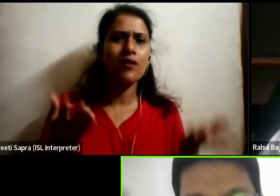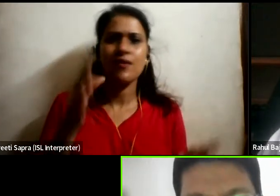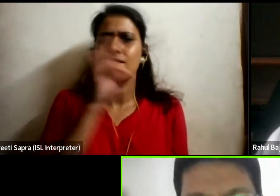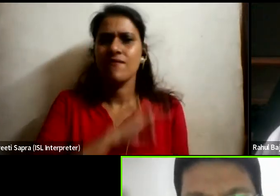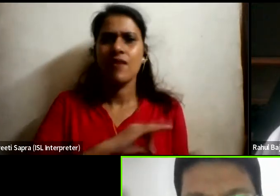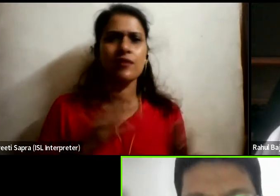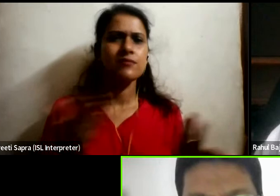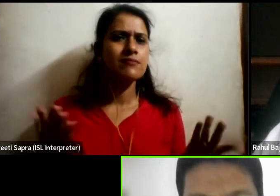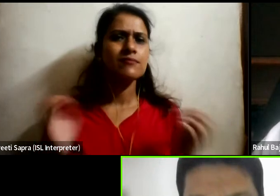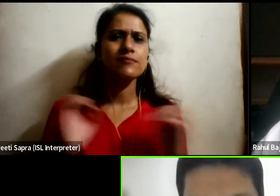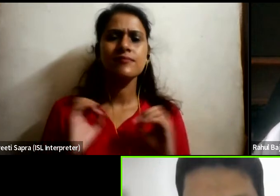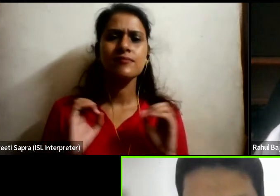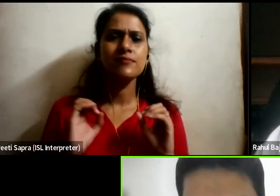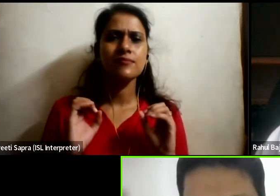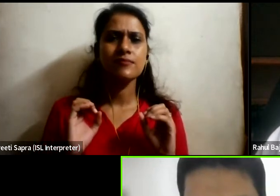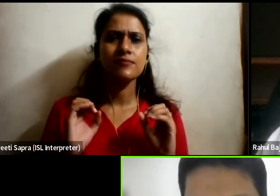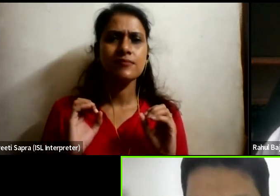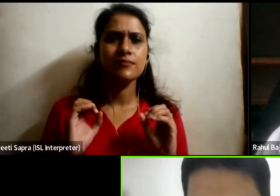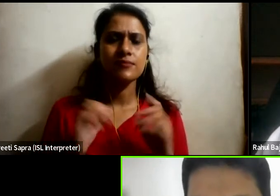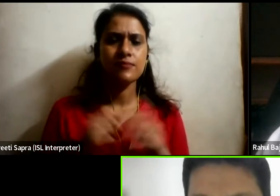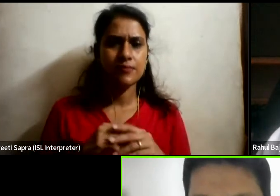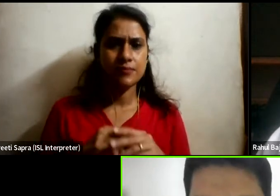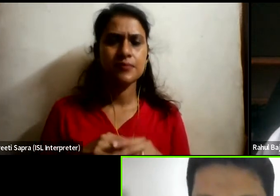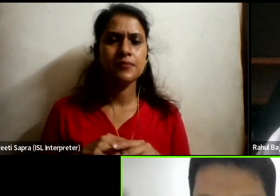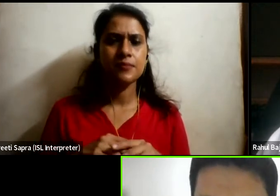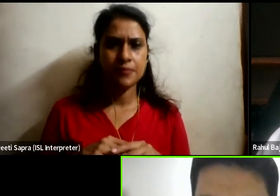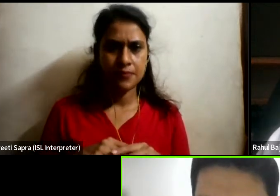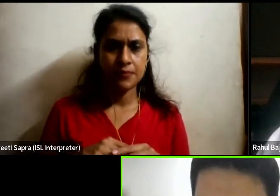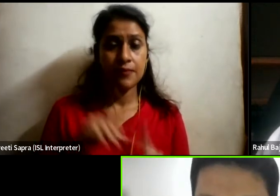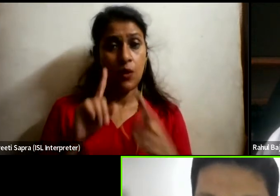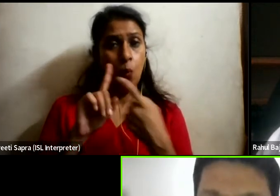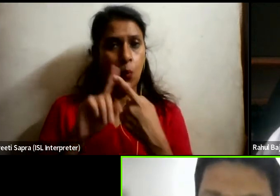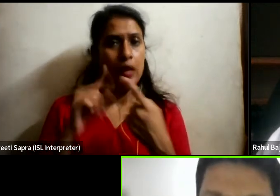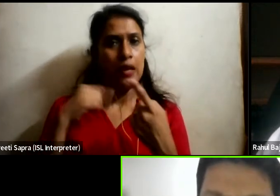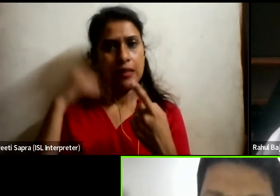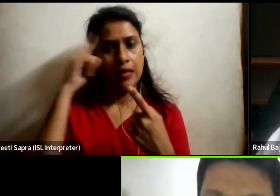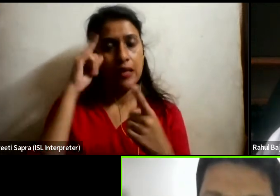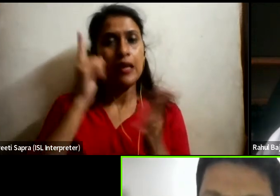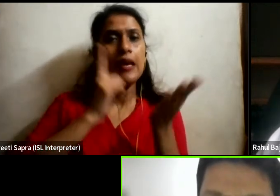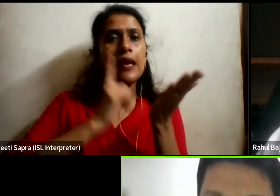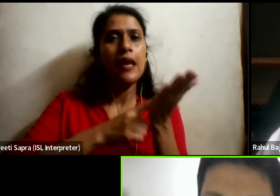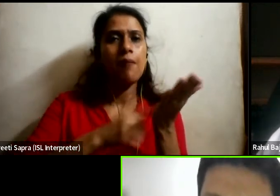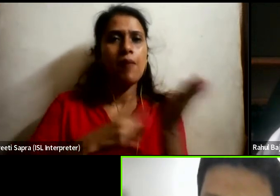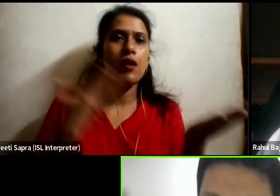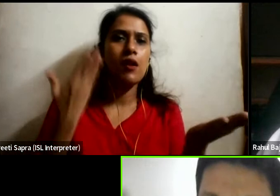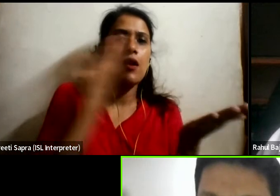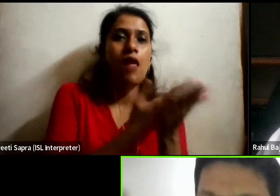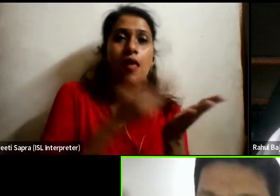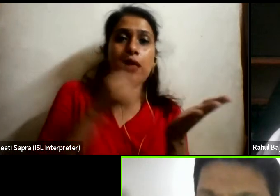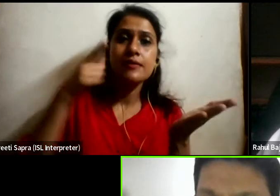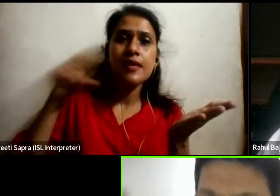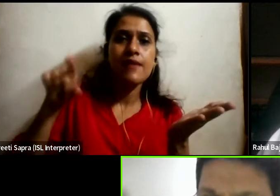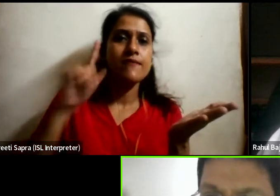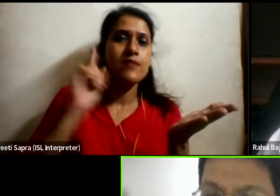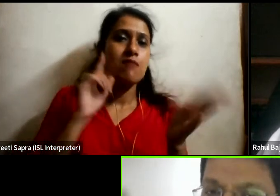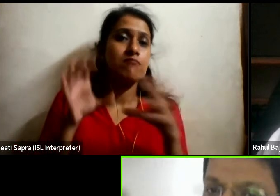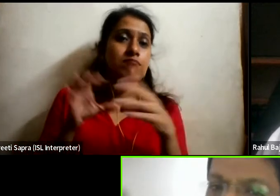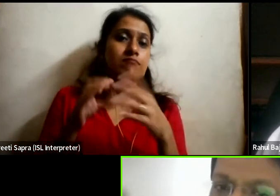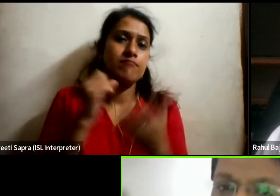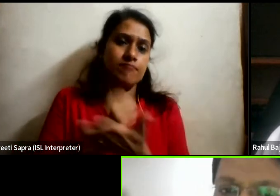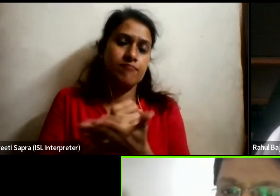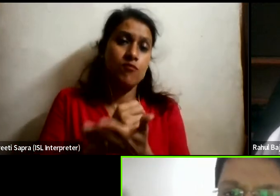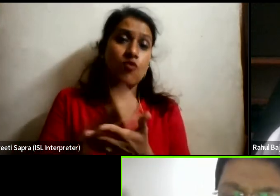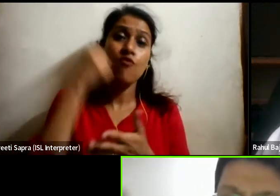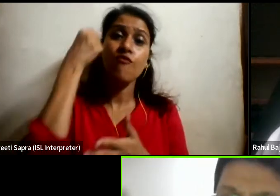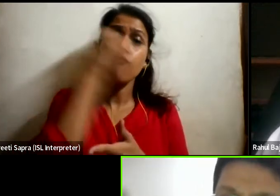it. So, so I think one is definitely demand has to come in from there. Similarly, I think the pressure has to